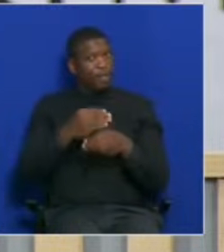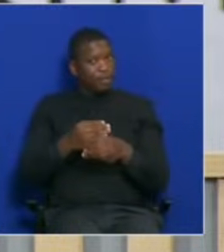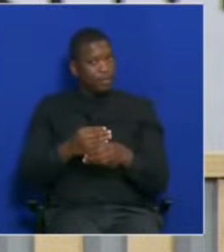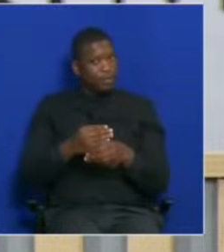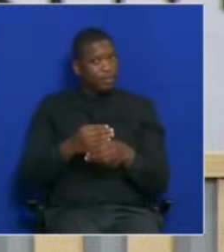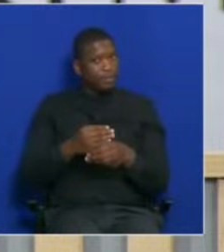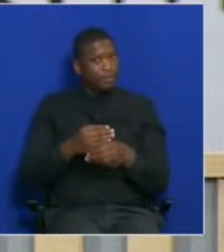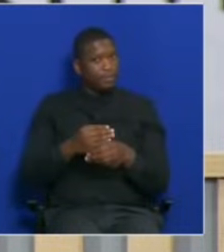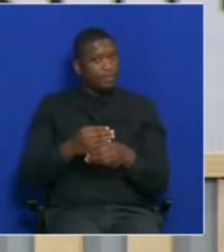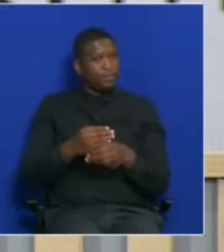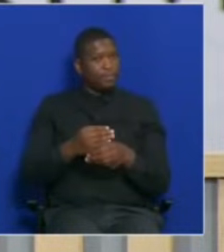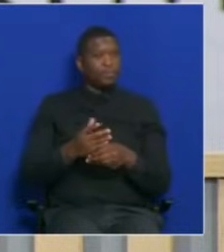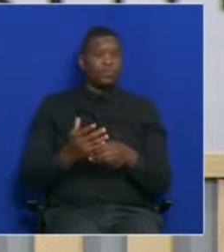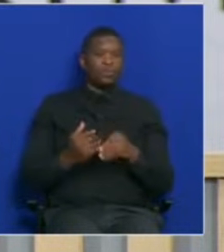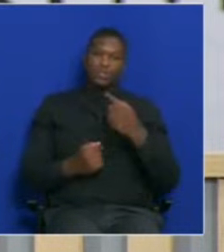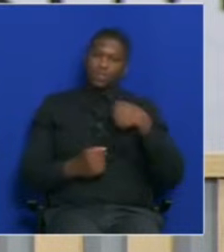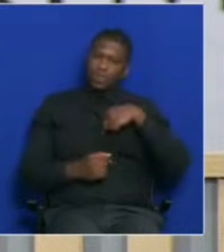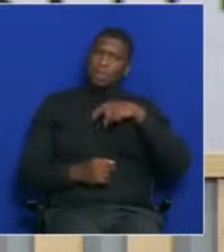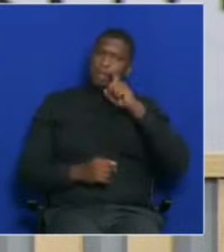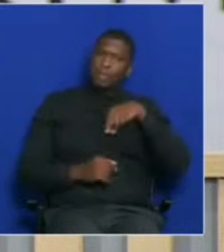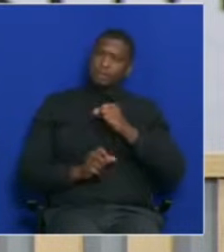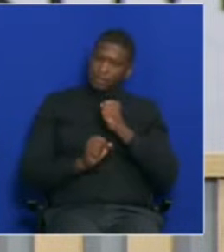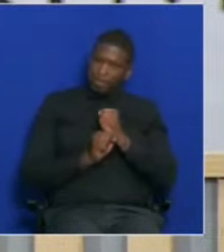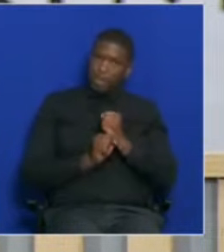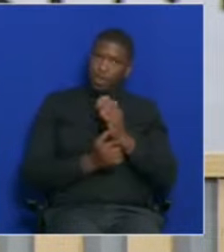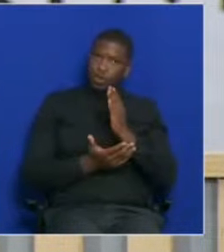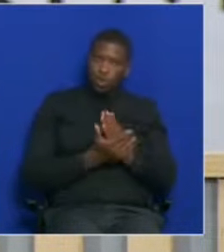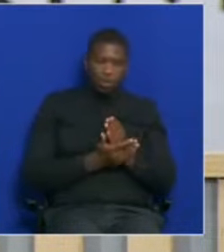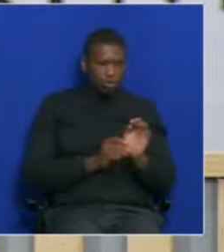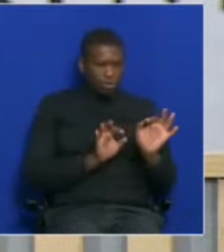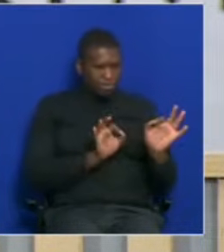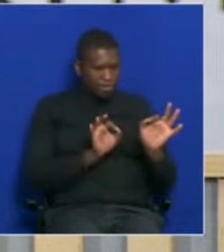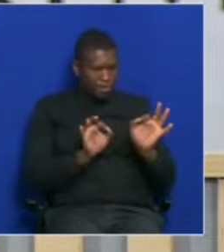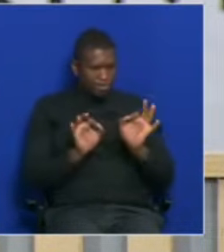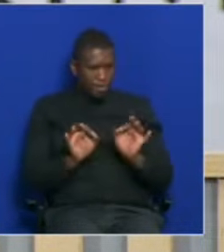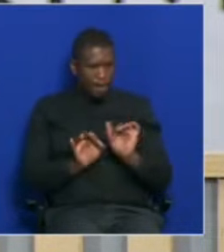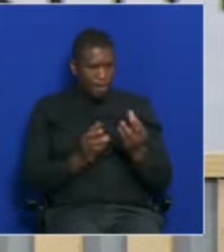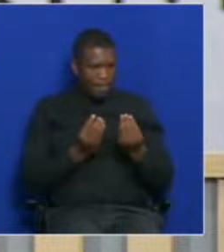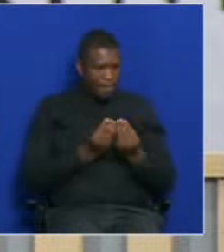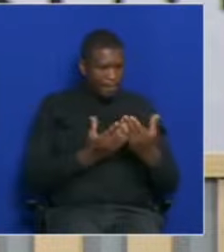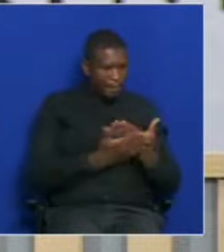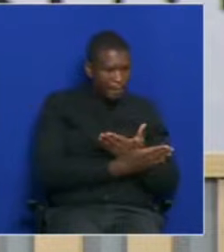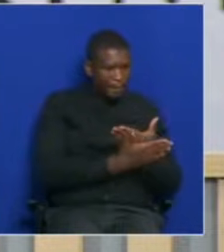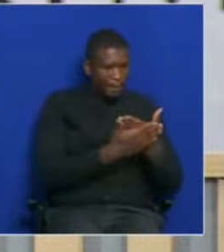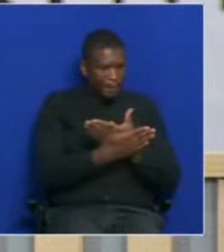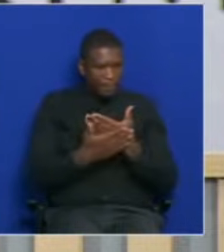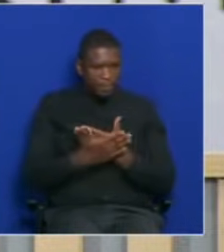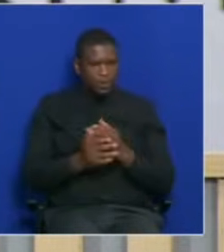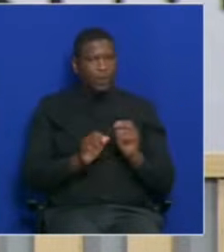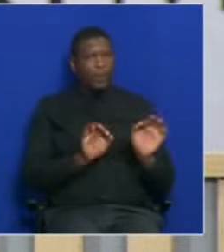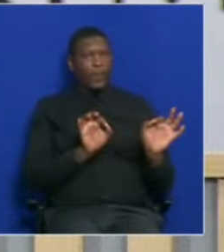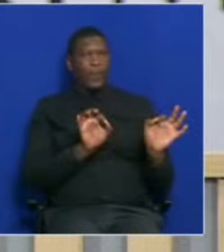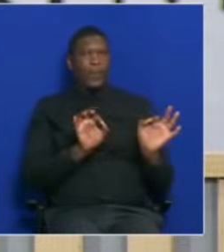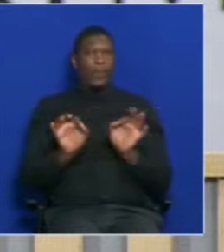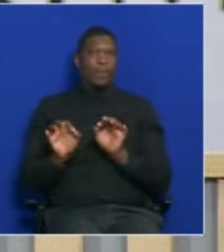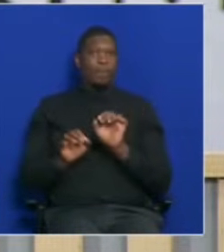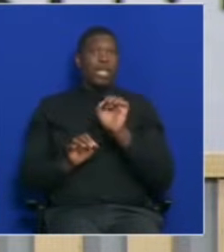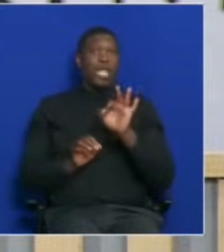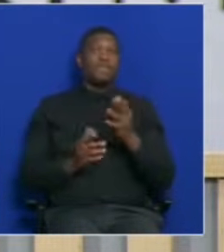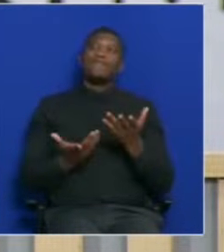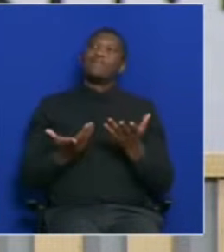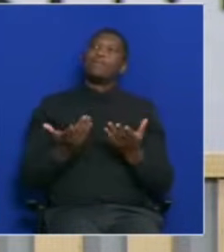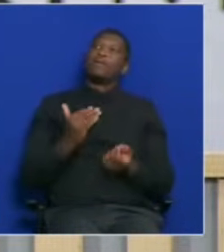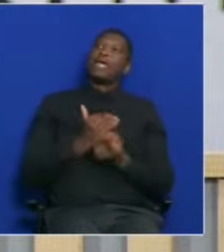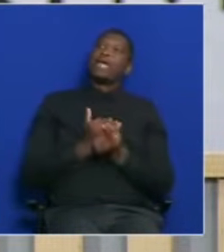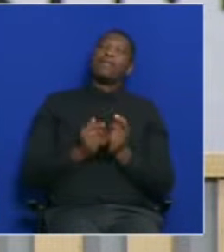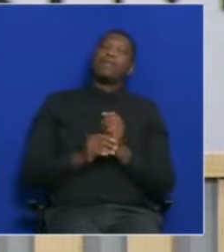be sure that there is nothing that we've missed. And if there's injustice that would